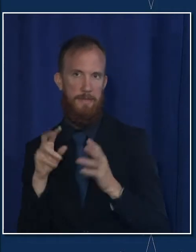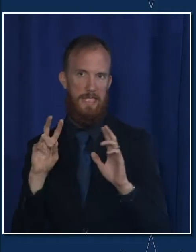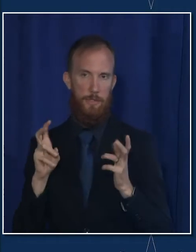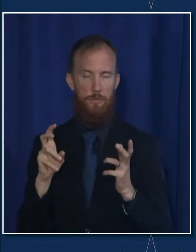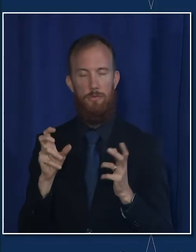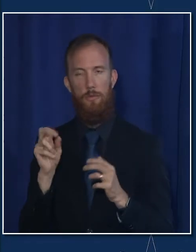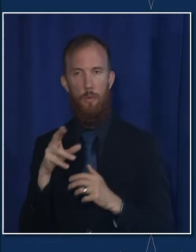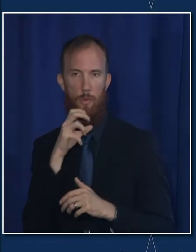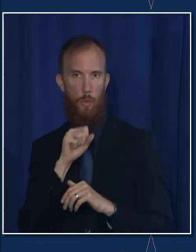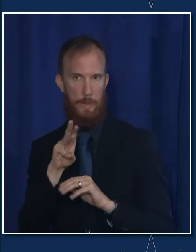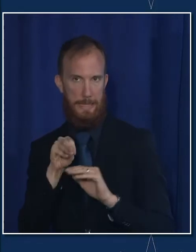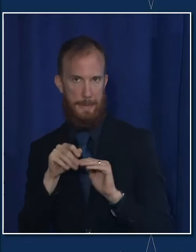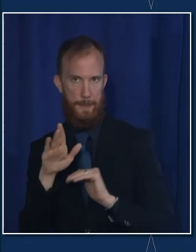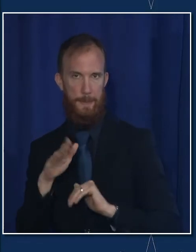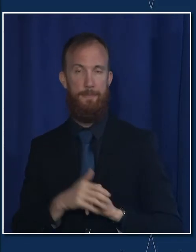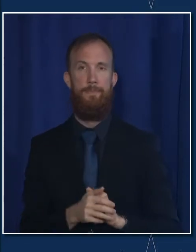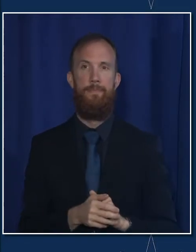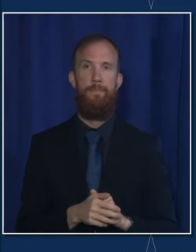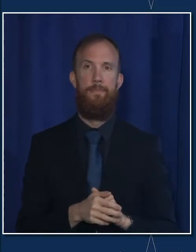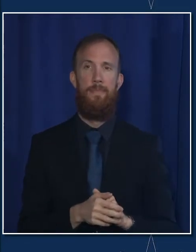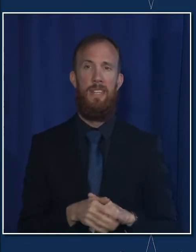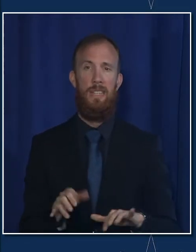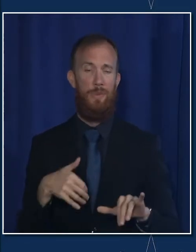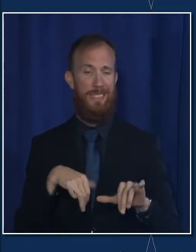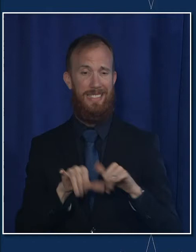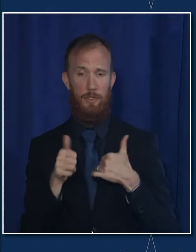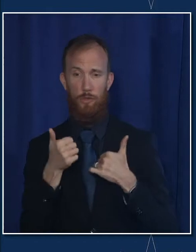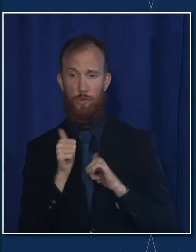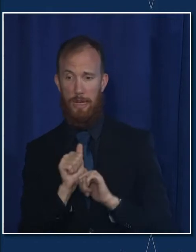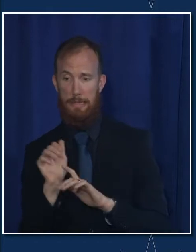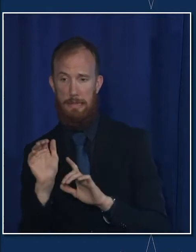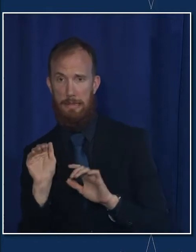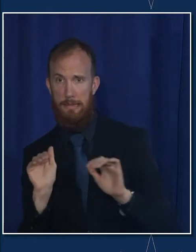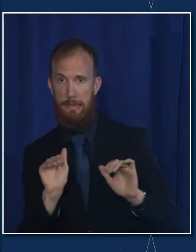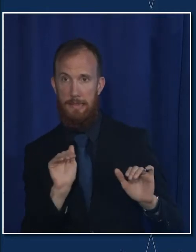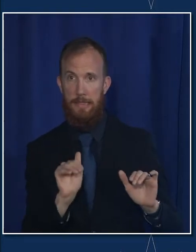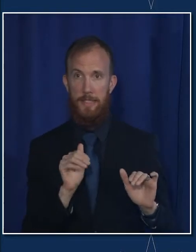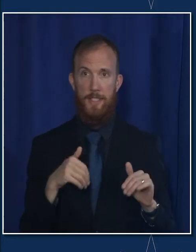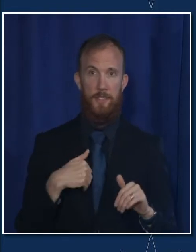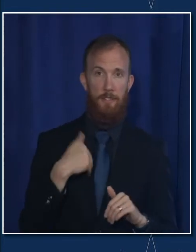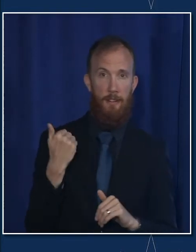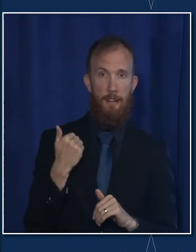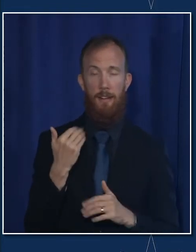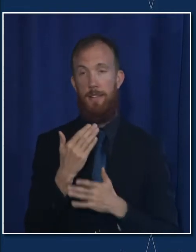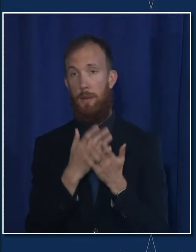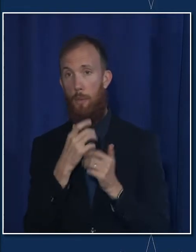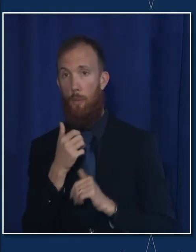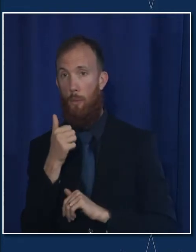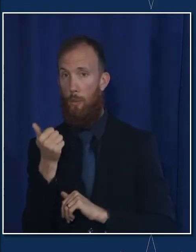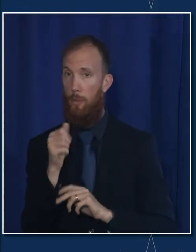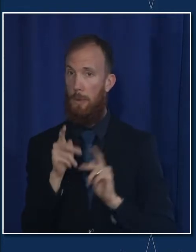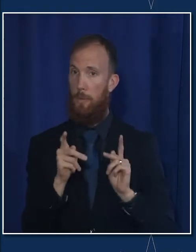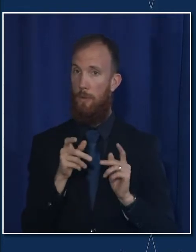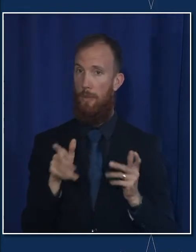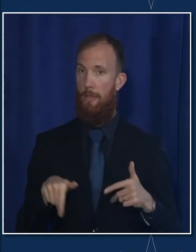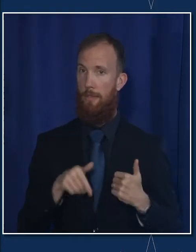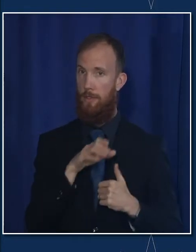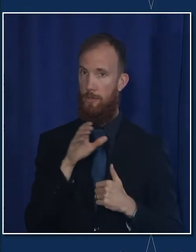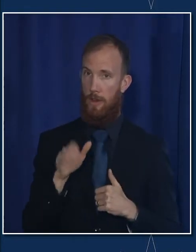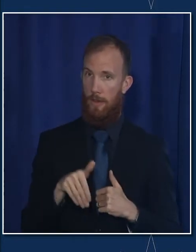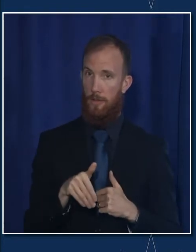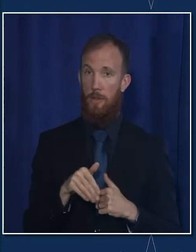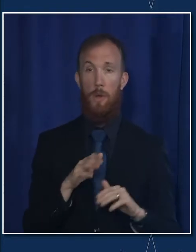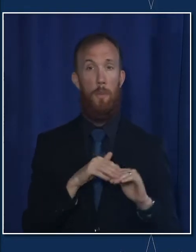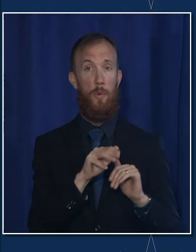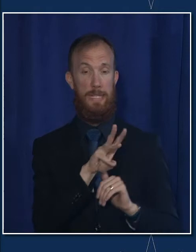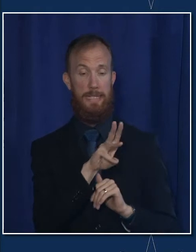thing. We are still working on reaching both younger and then older Chicagoans. More than 60% of Chicagoans in all age groups